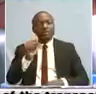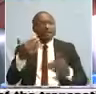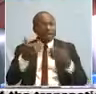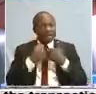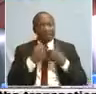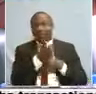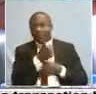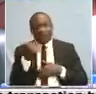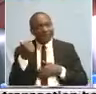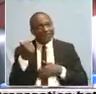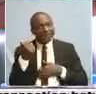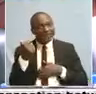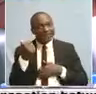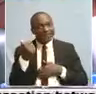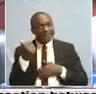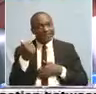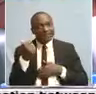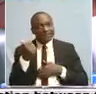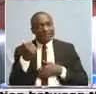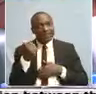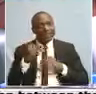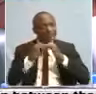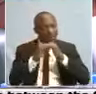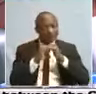I repeat, in Mopani.